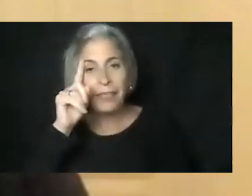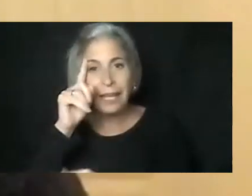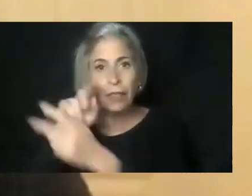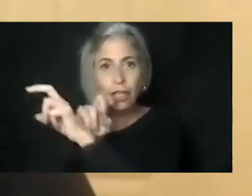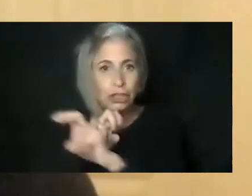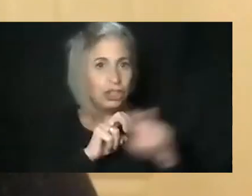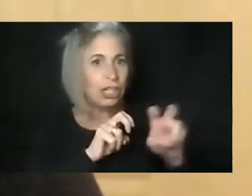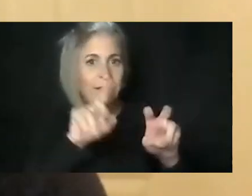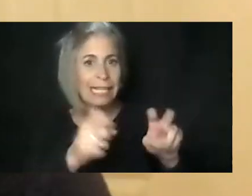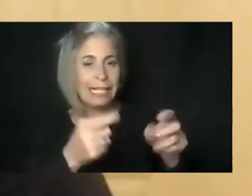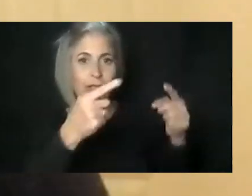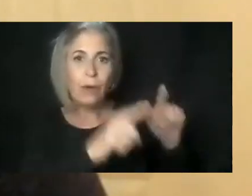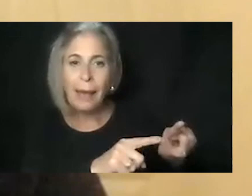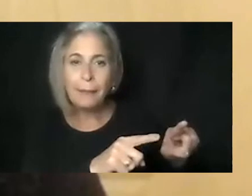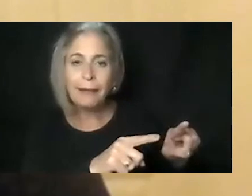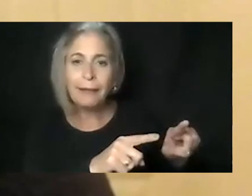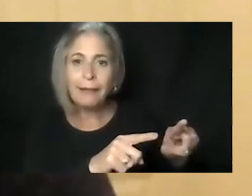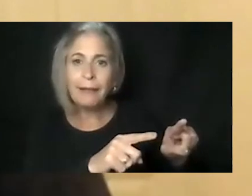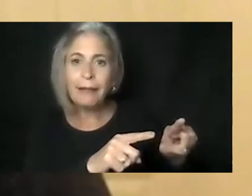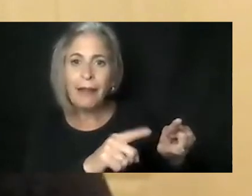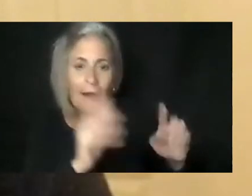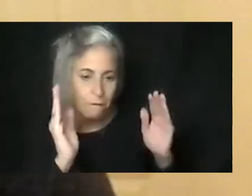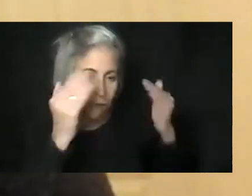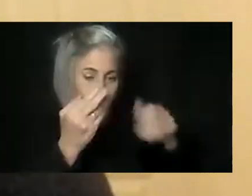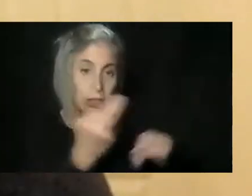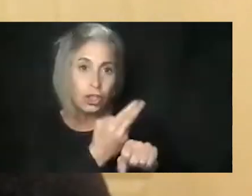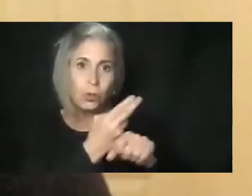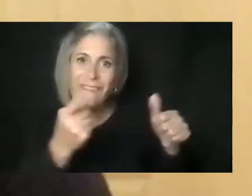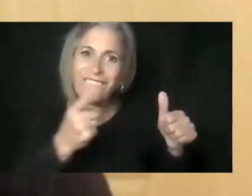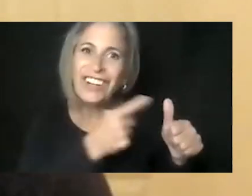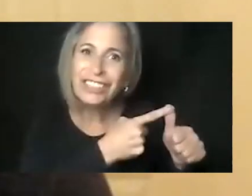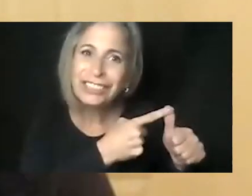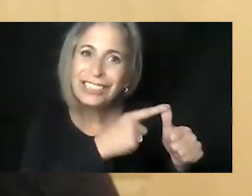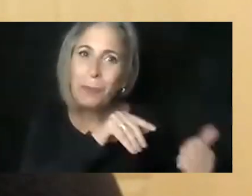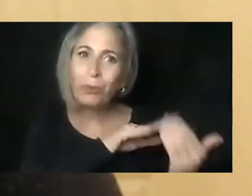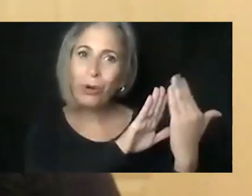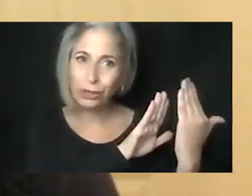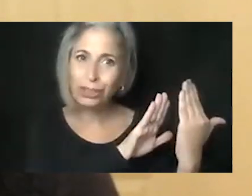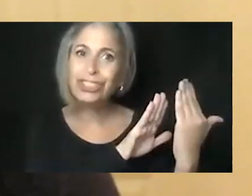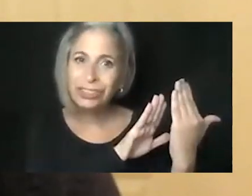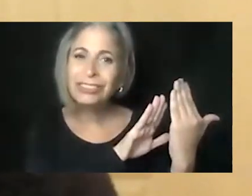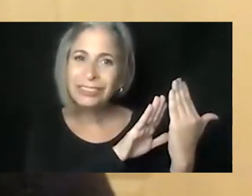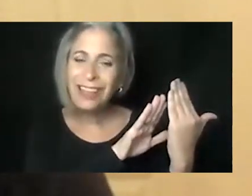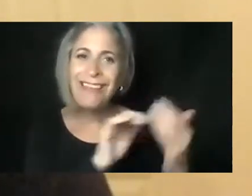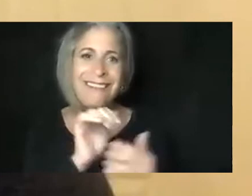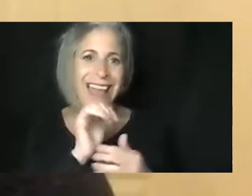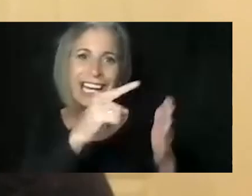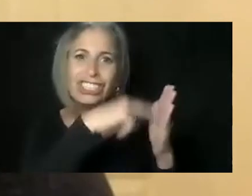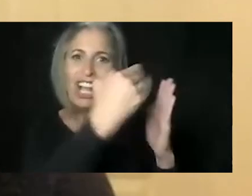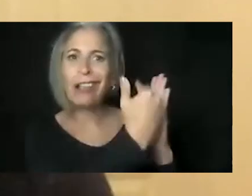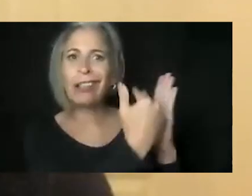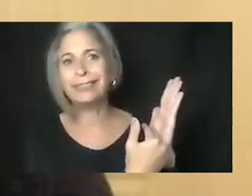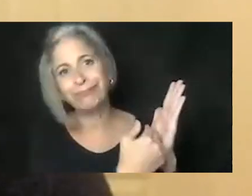shift to happen is, can we get that focus on user first approach to it and not just a checklist of